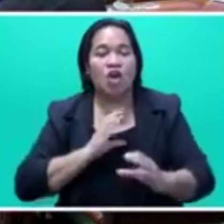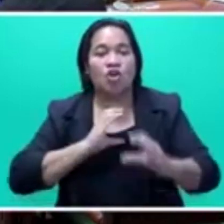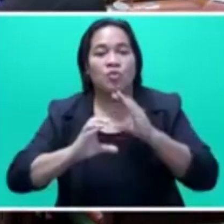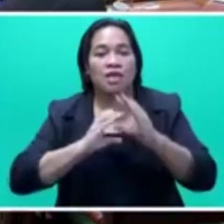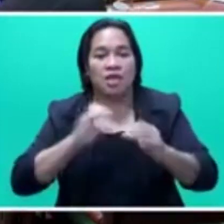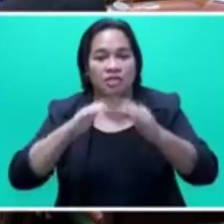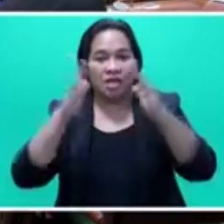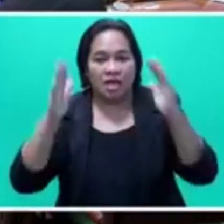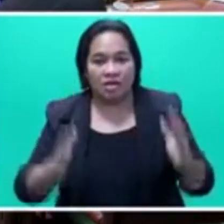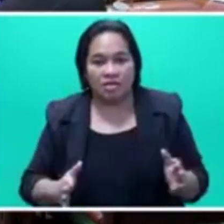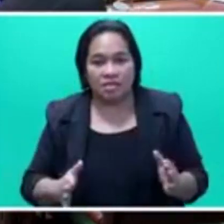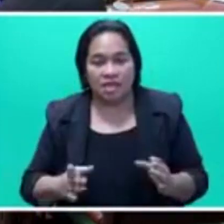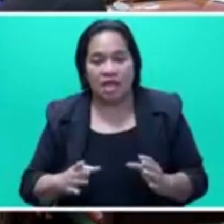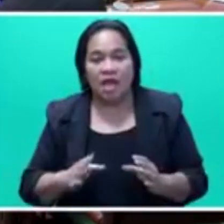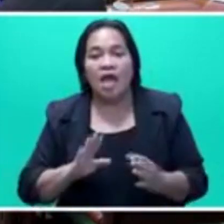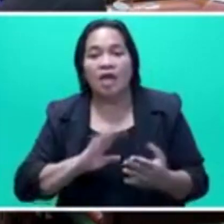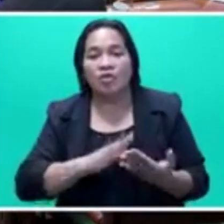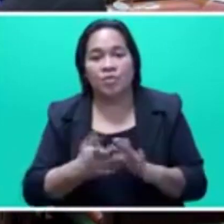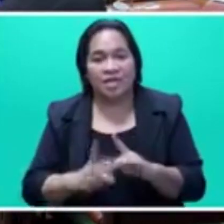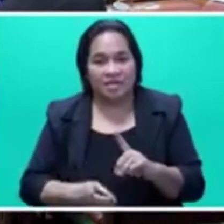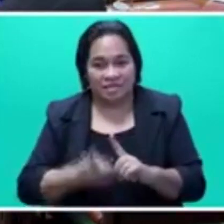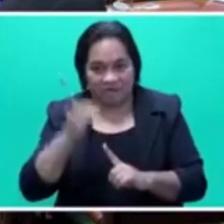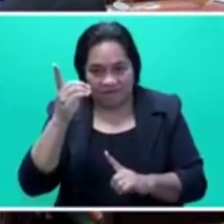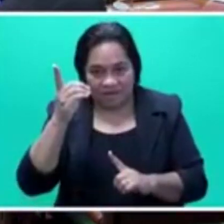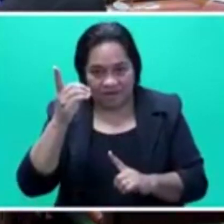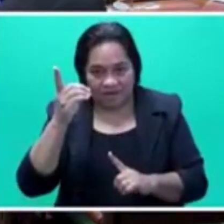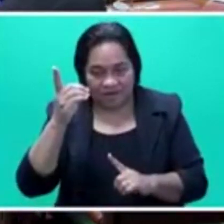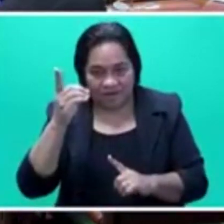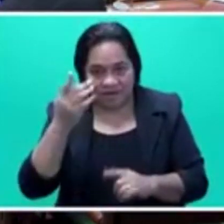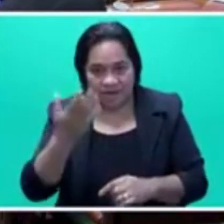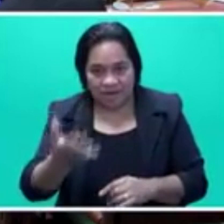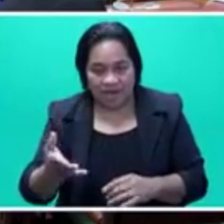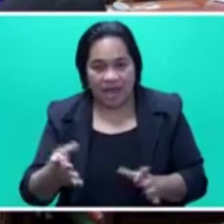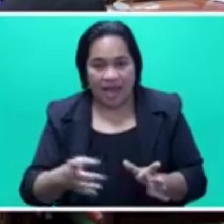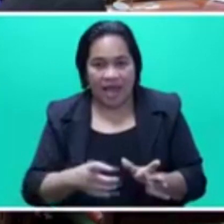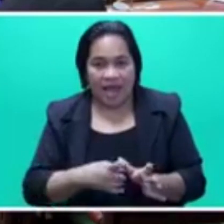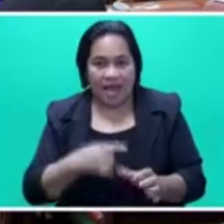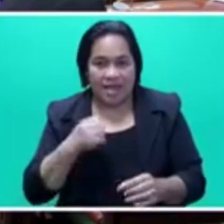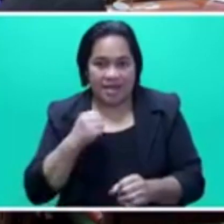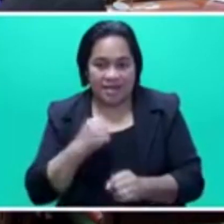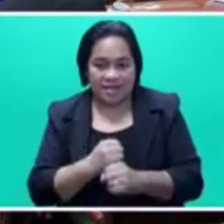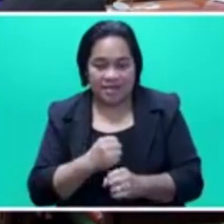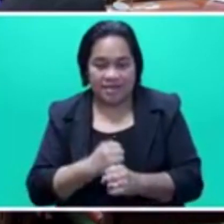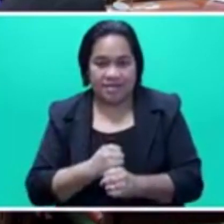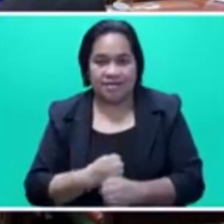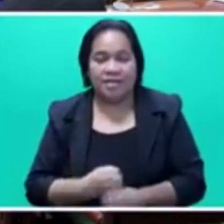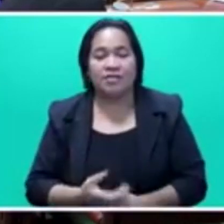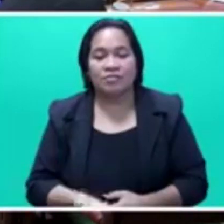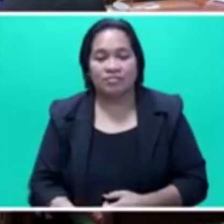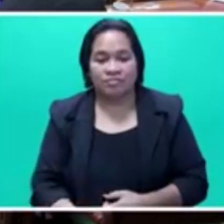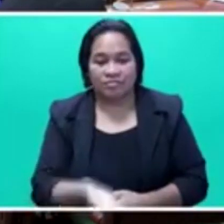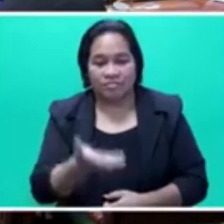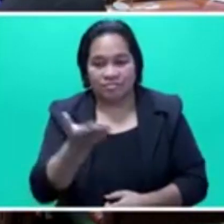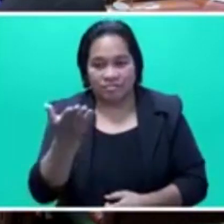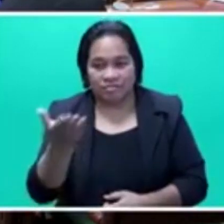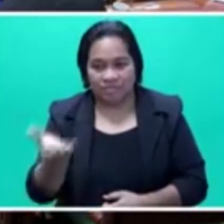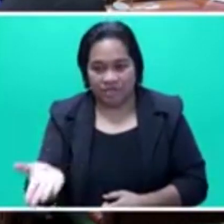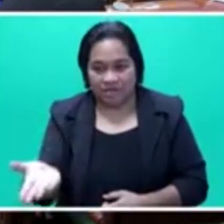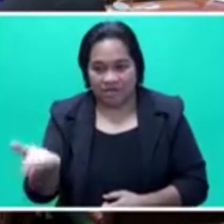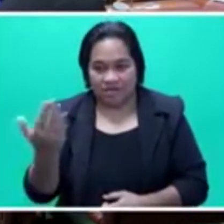Housing and Community Development, the Honourable Ayaz Syed Qayyum. You have the floor, sir.